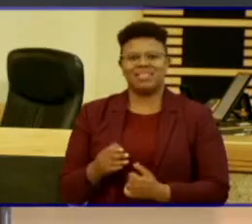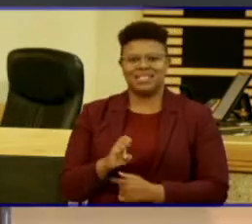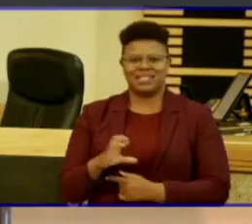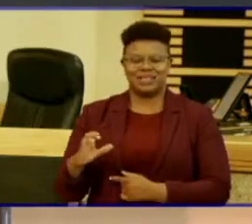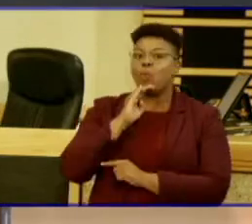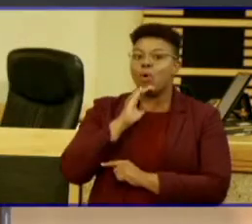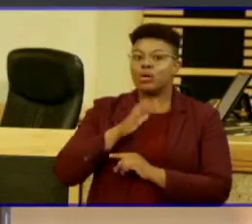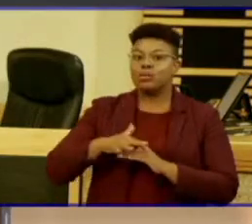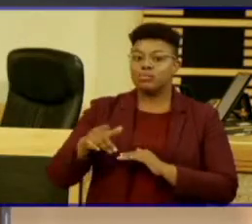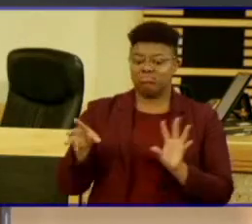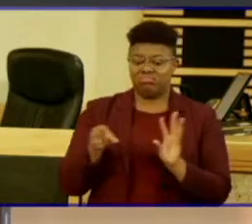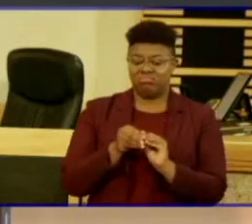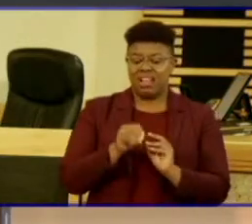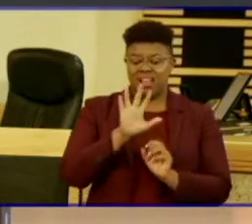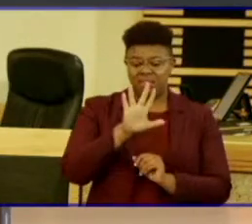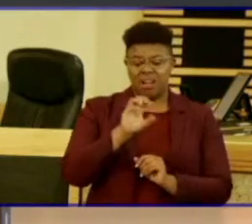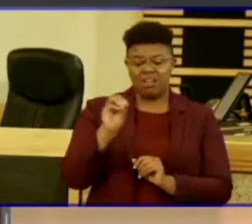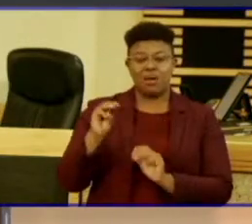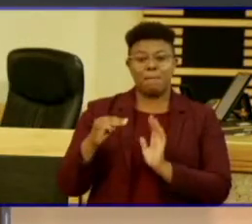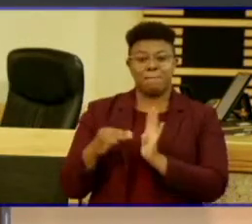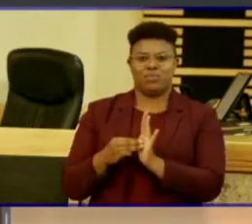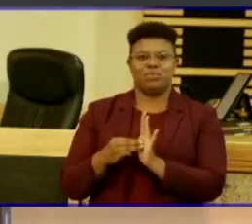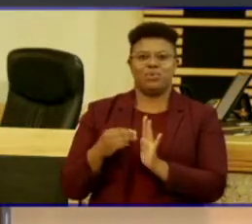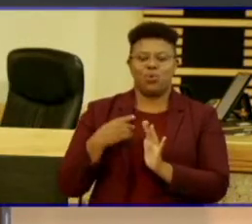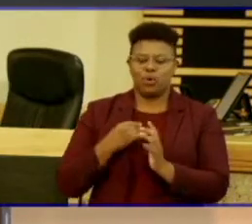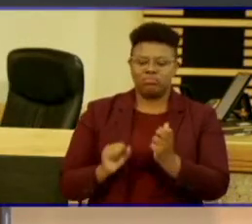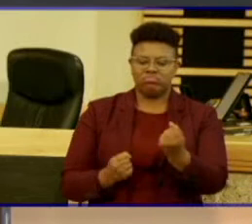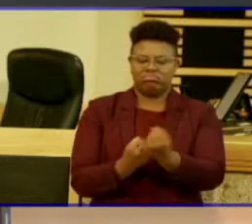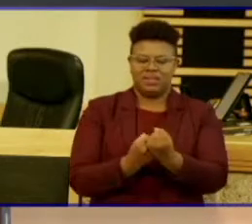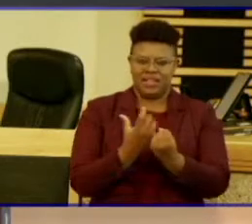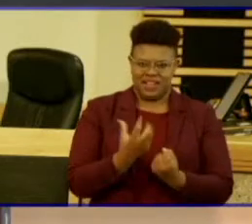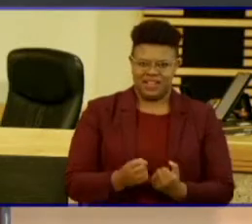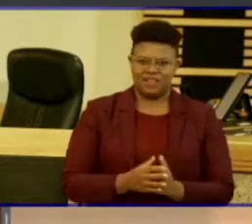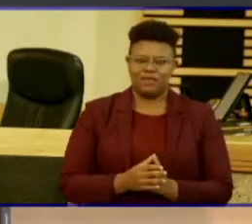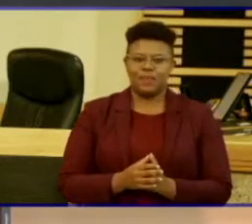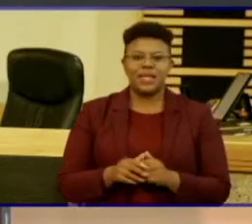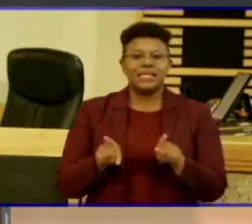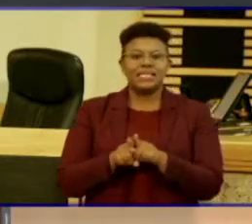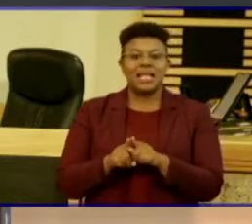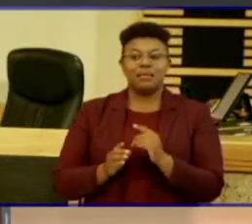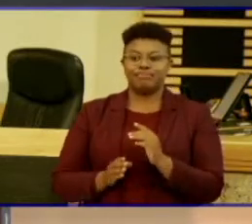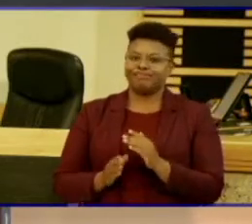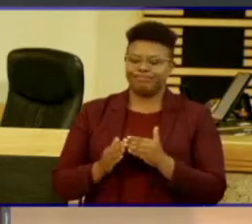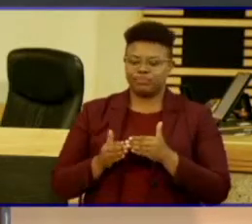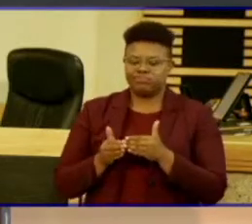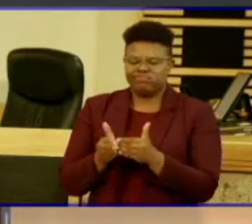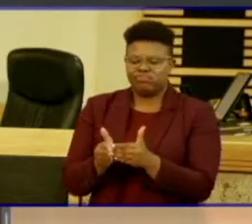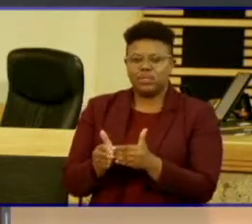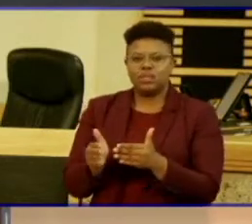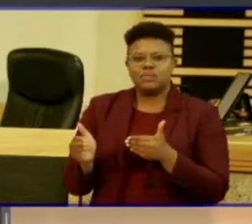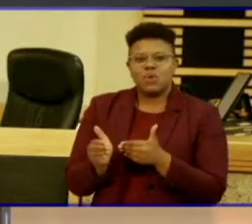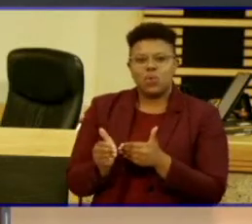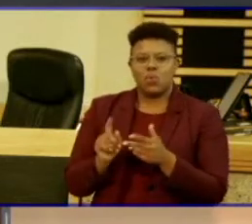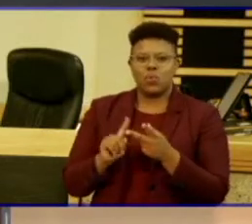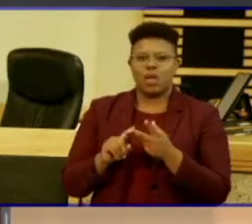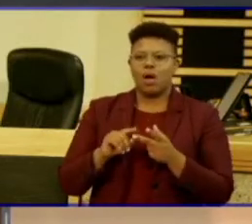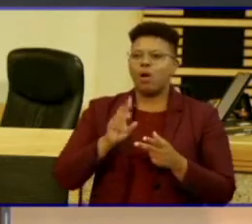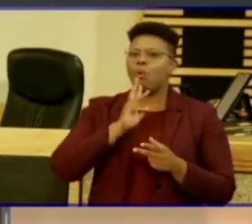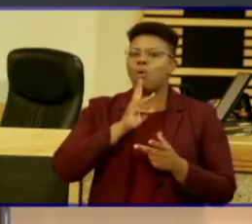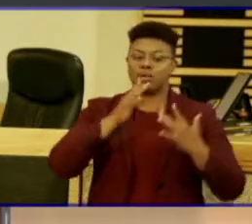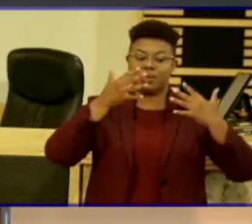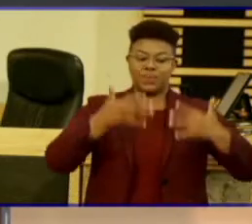Program, varying 3 million. The development of the small harbor and beachfront water development project will catalyze